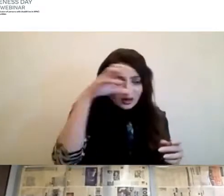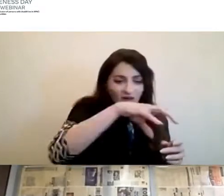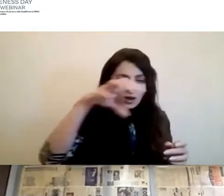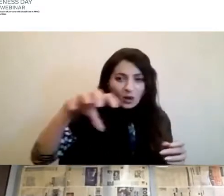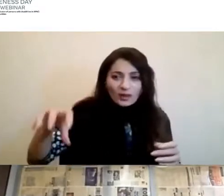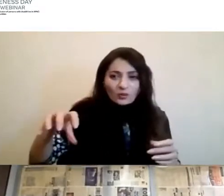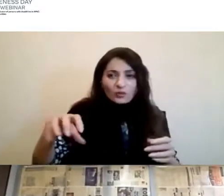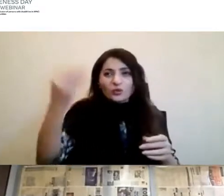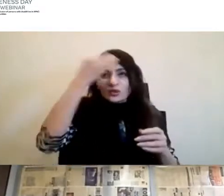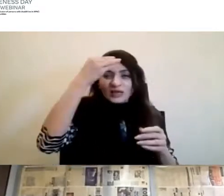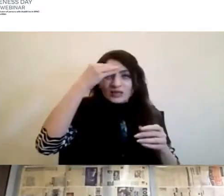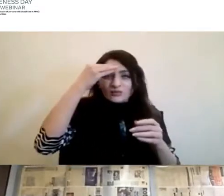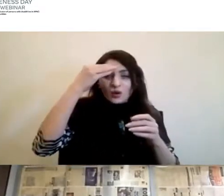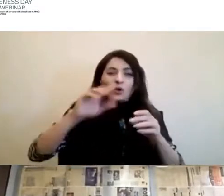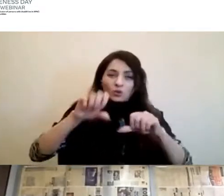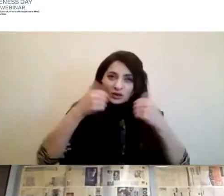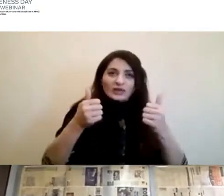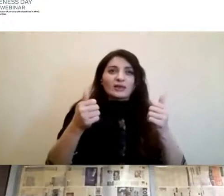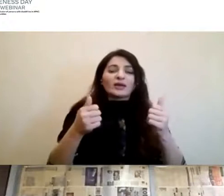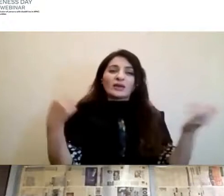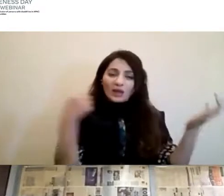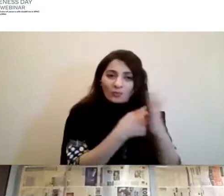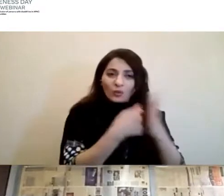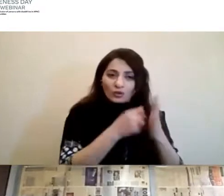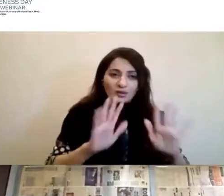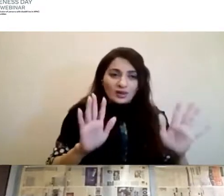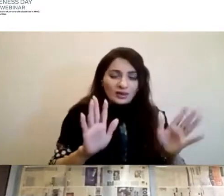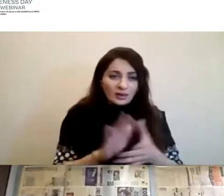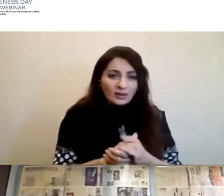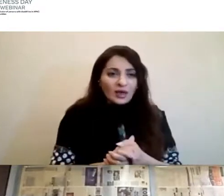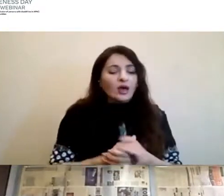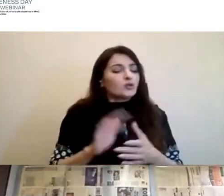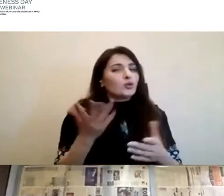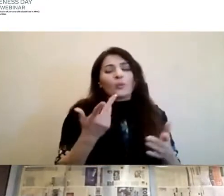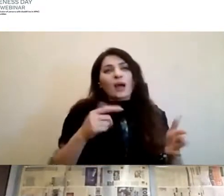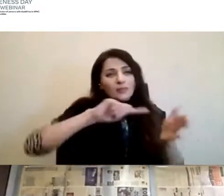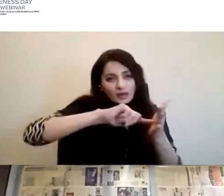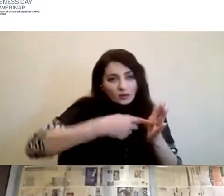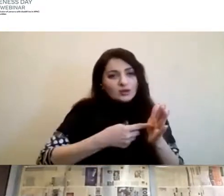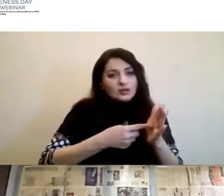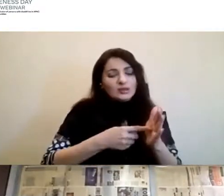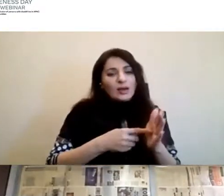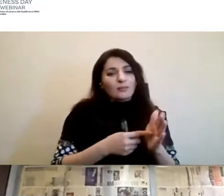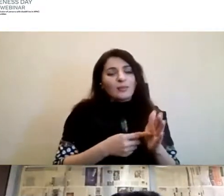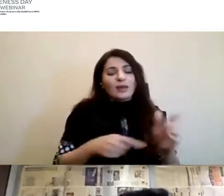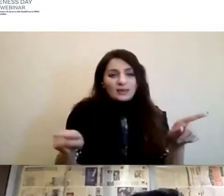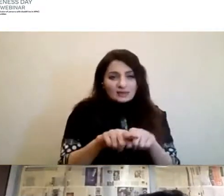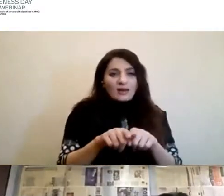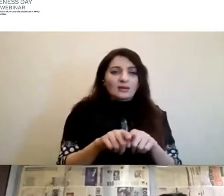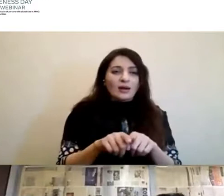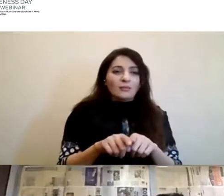can overcome some of those figures by using technology to replace them. I think that is a very exciting thing.